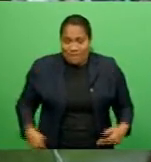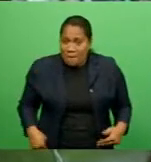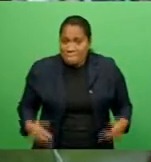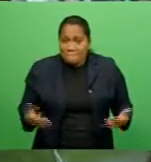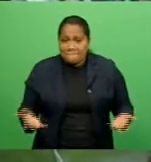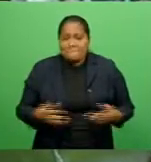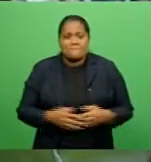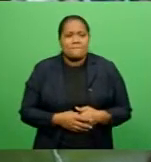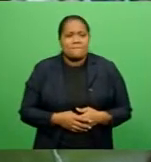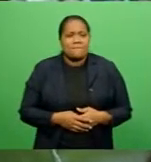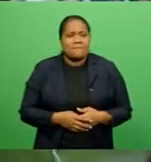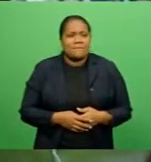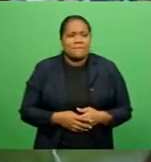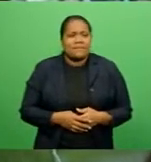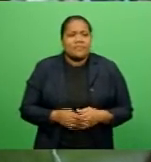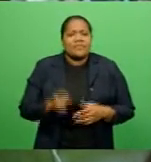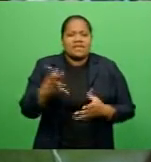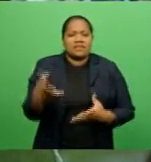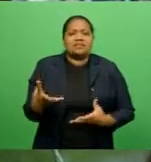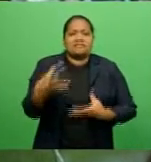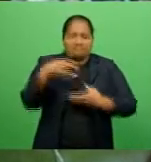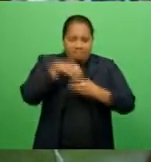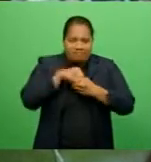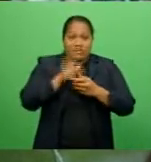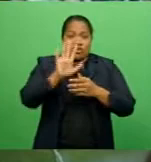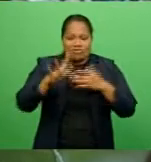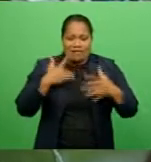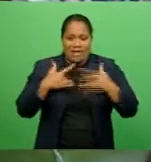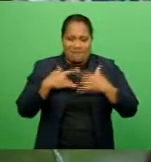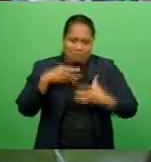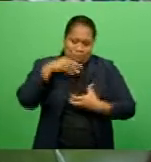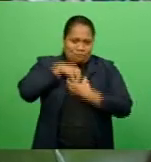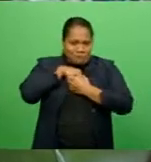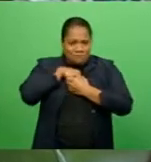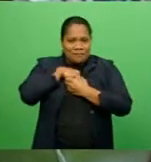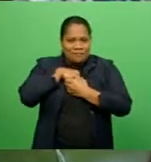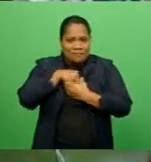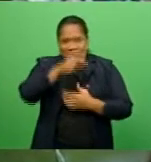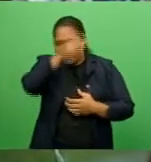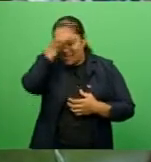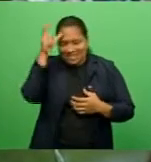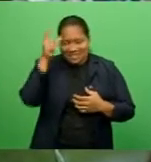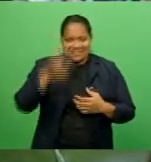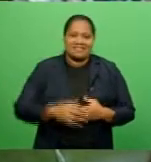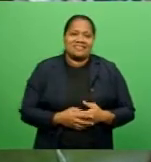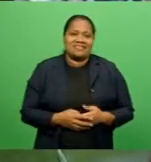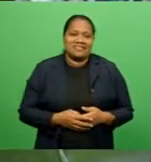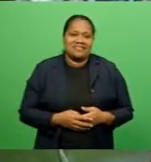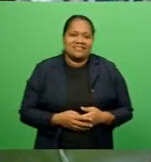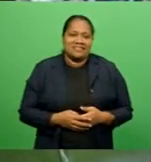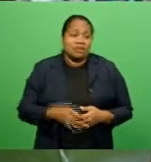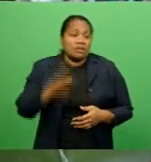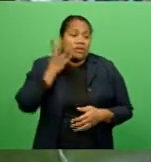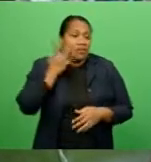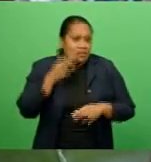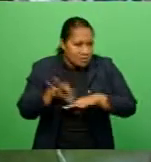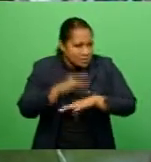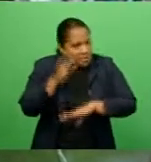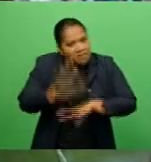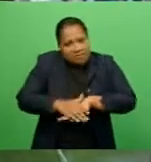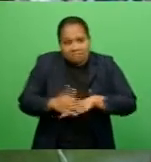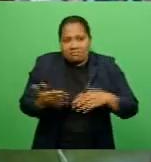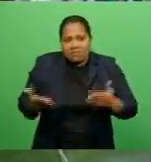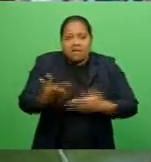that is a part of you once you become one. It's a part of your life, and once you're married,